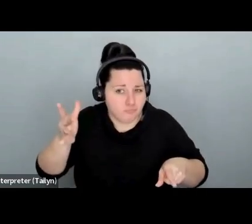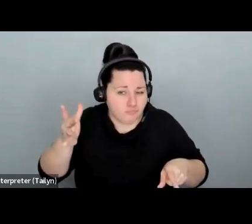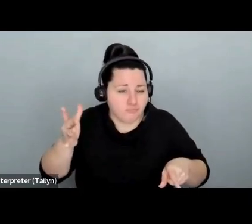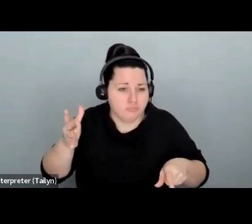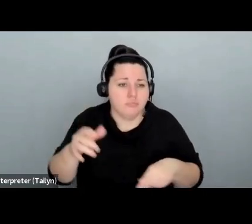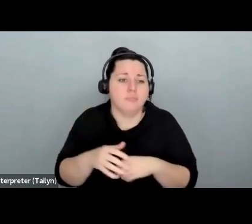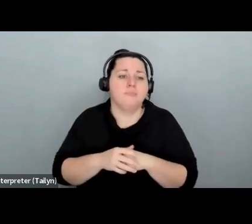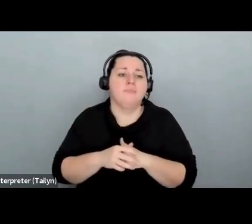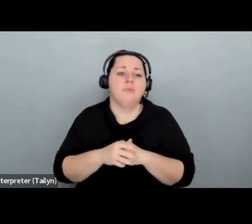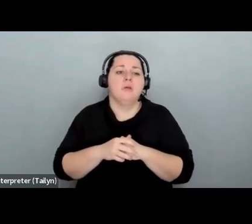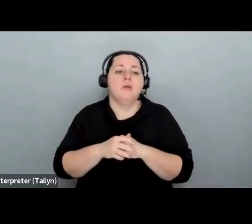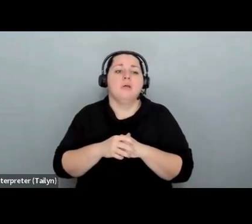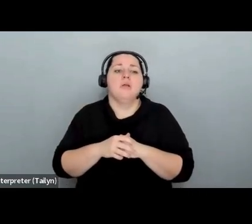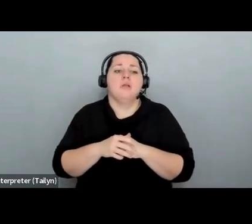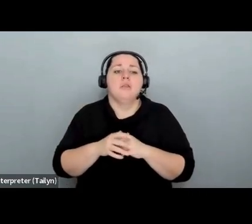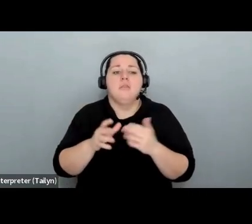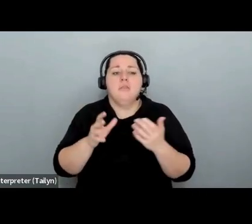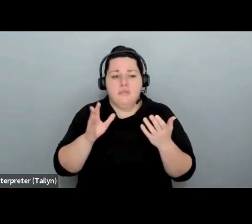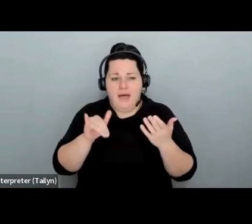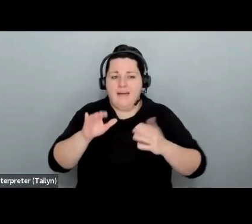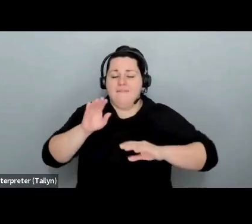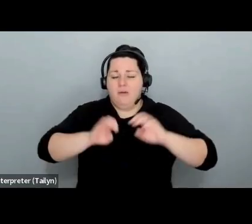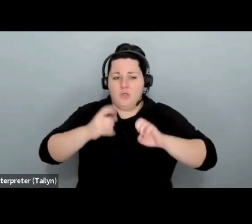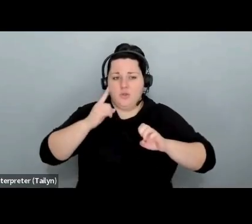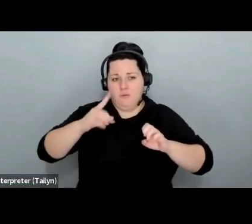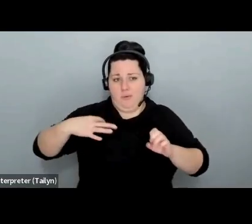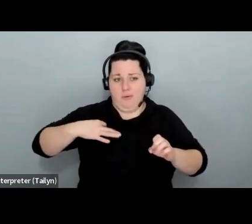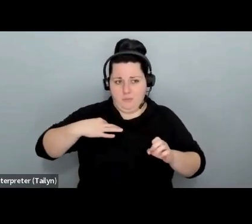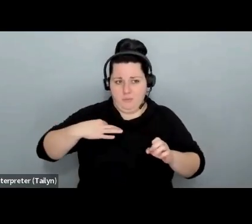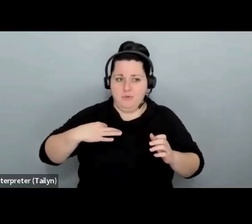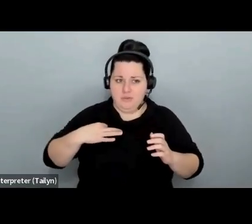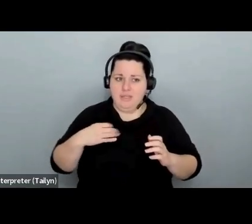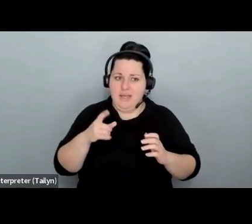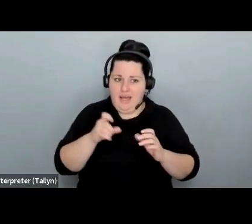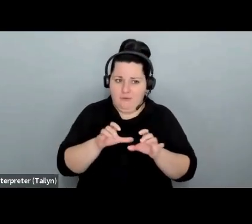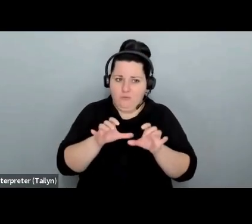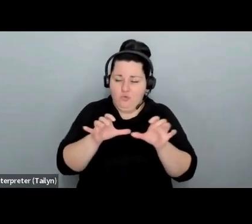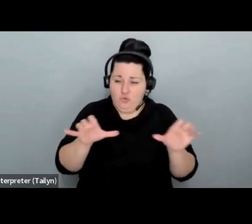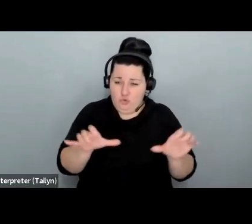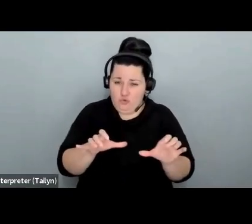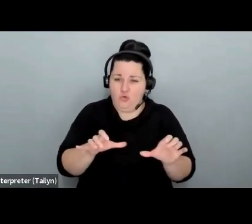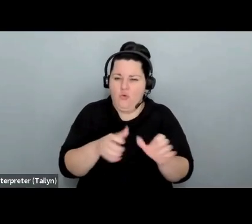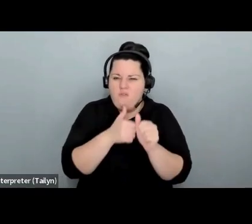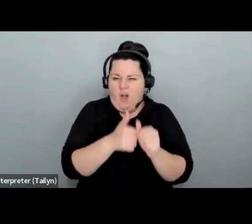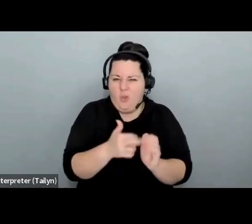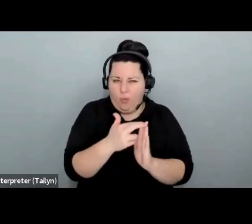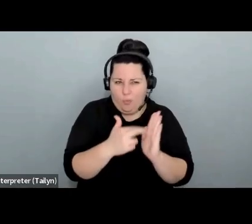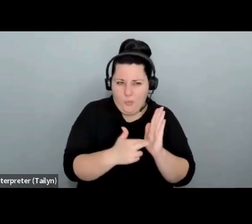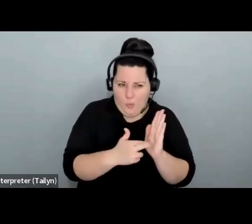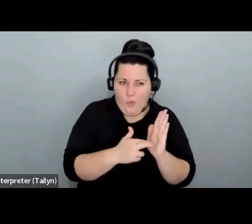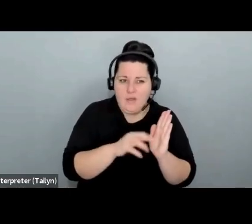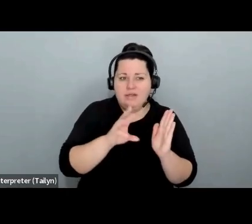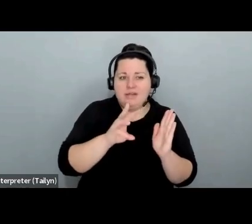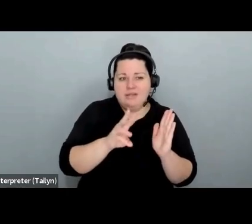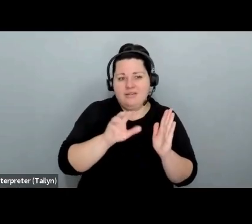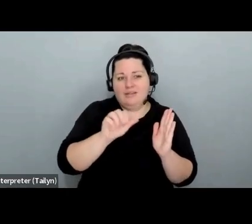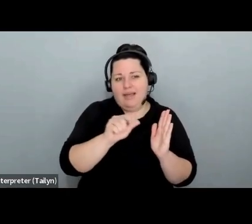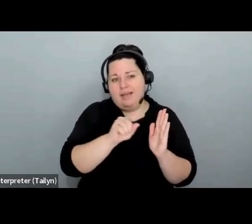sensory loss, the evaluation for eligibility must be conducted as described in